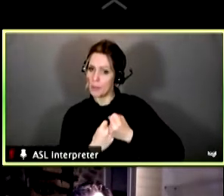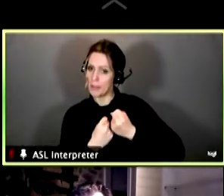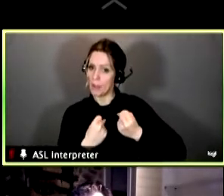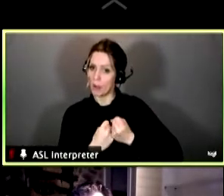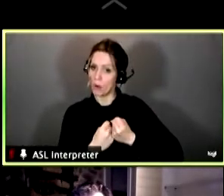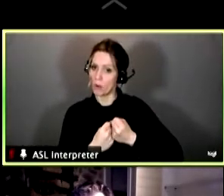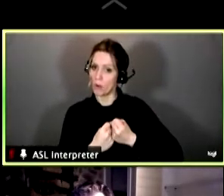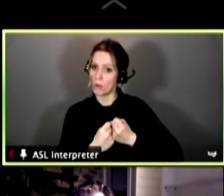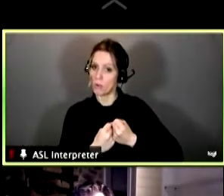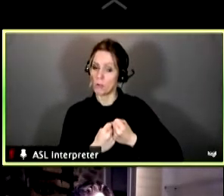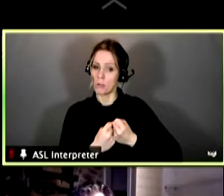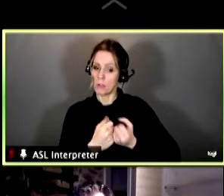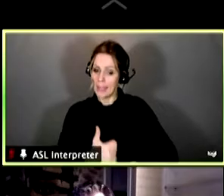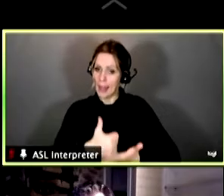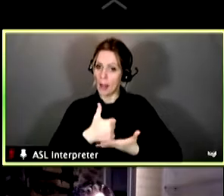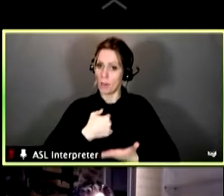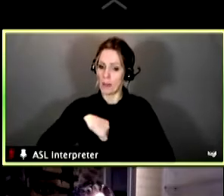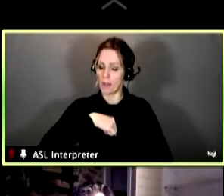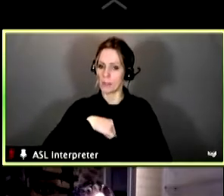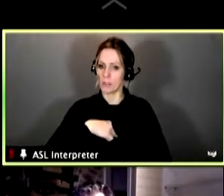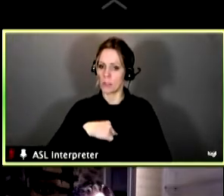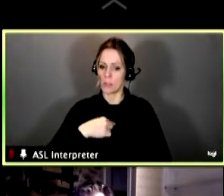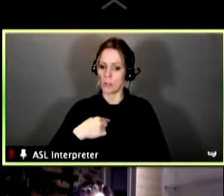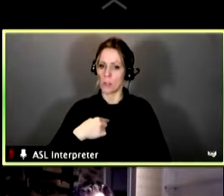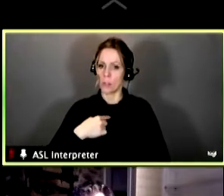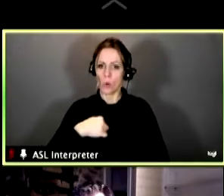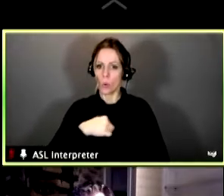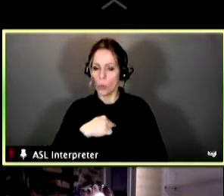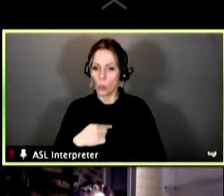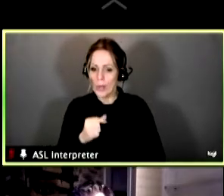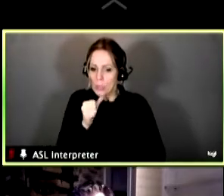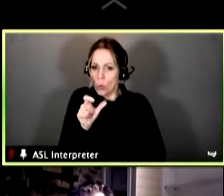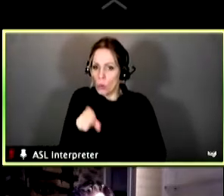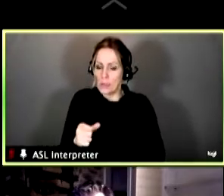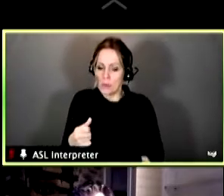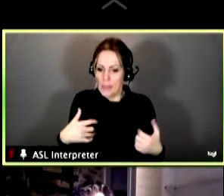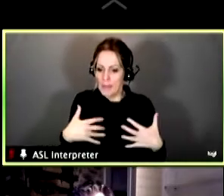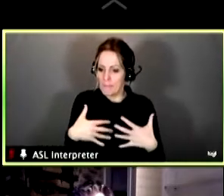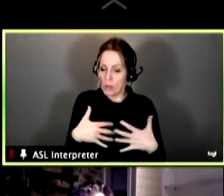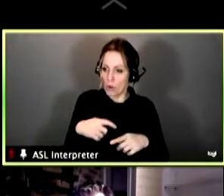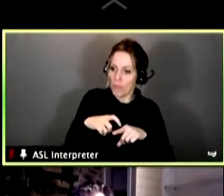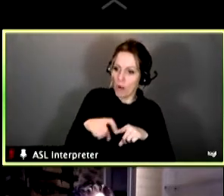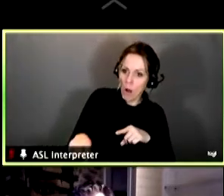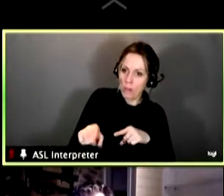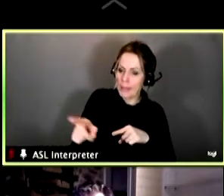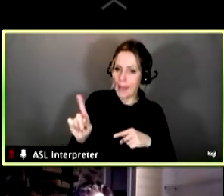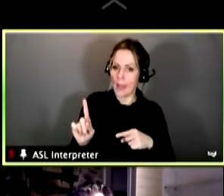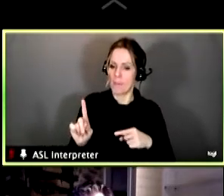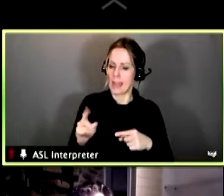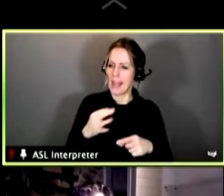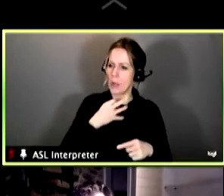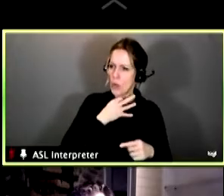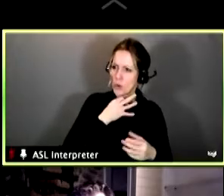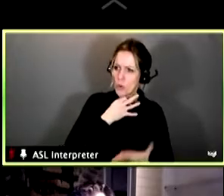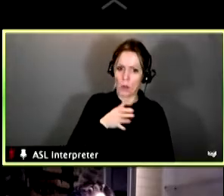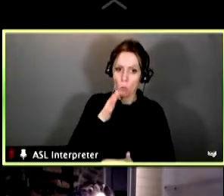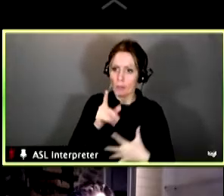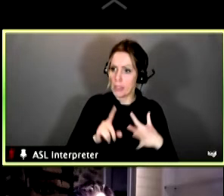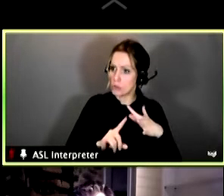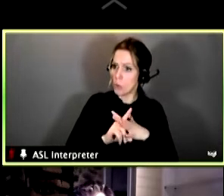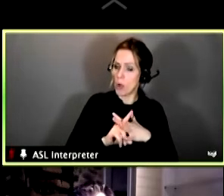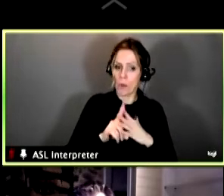us. We don't need to be in fear of calling them and wondering, will they show up? Are they going to help or are they